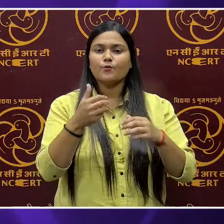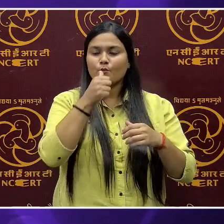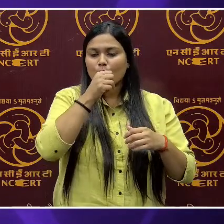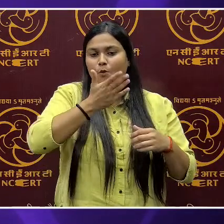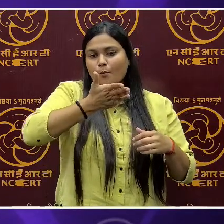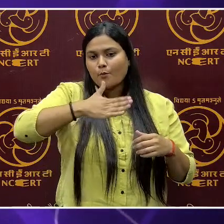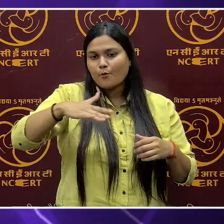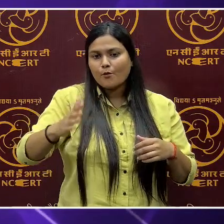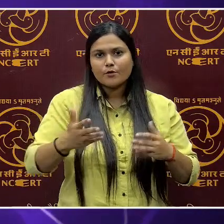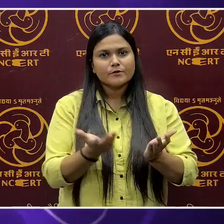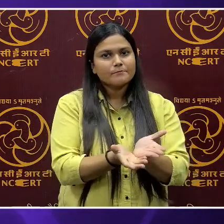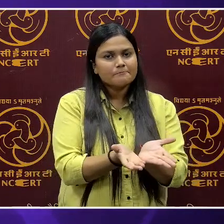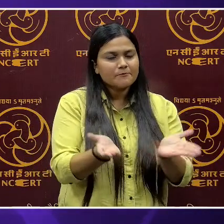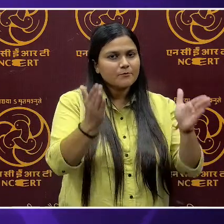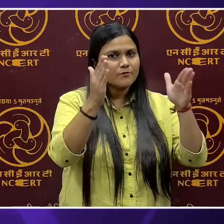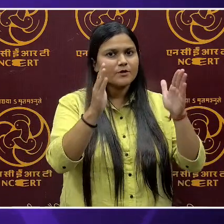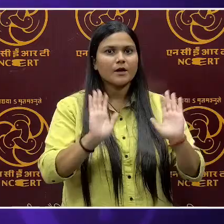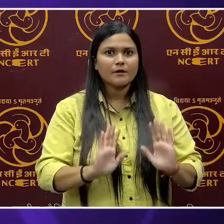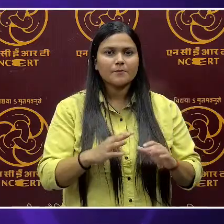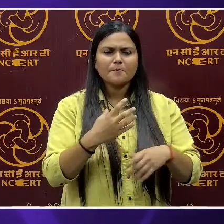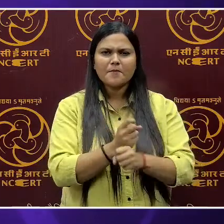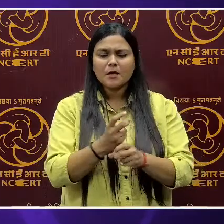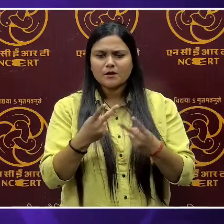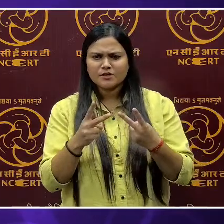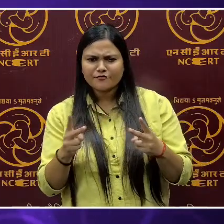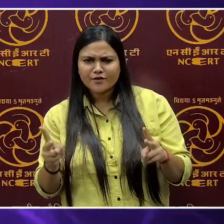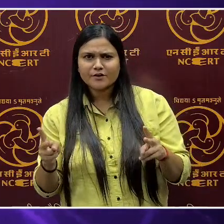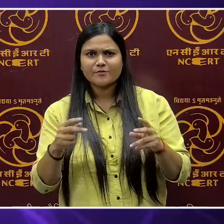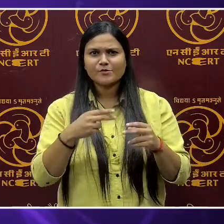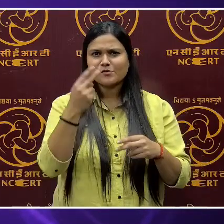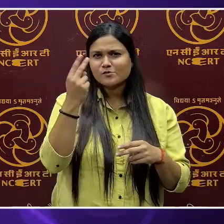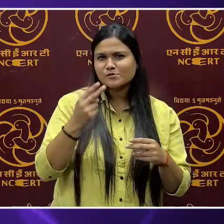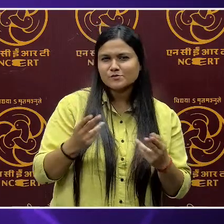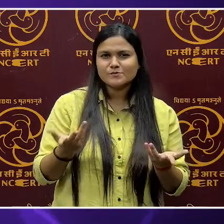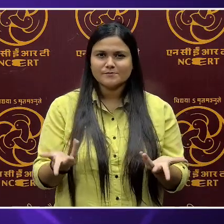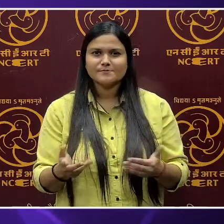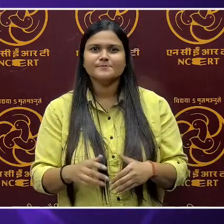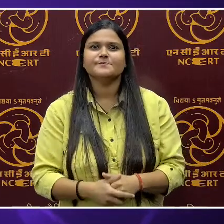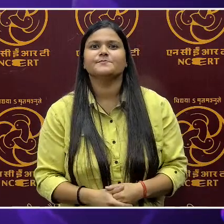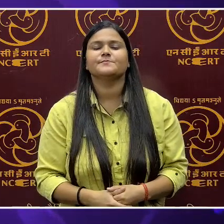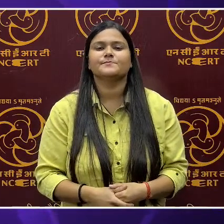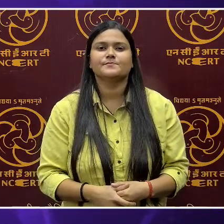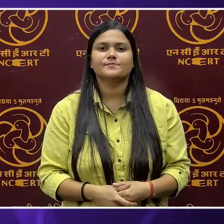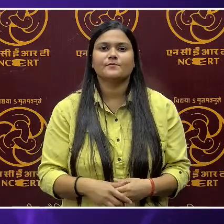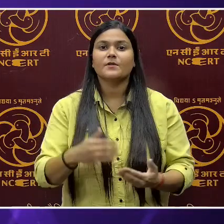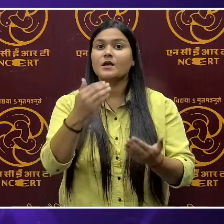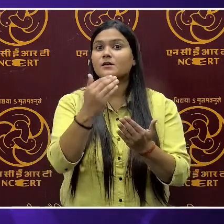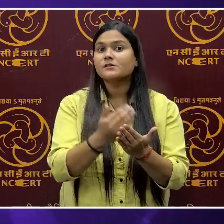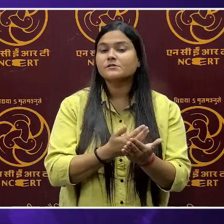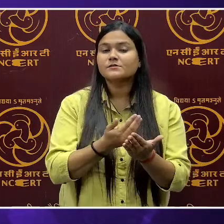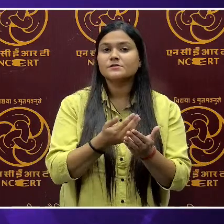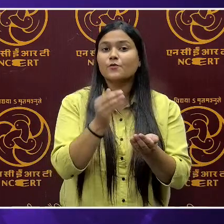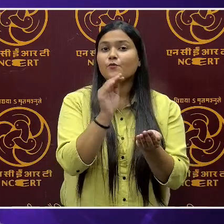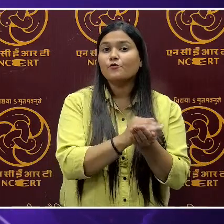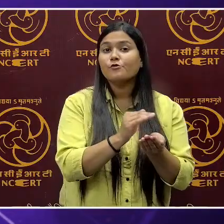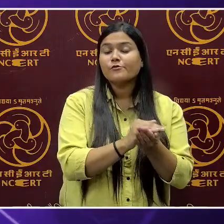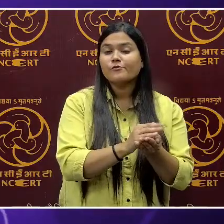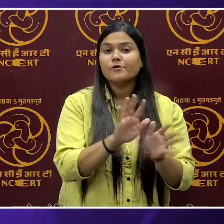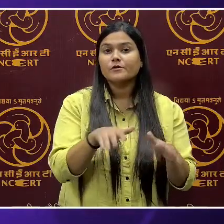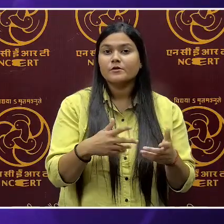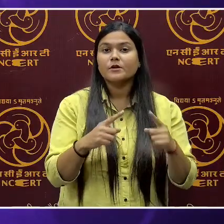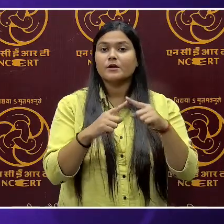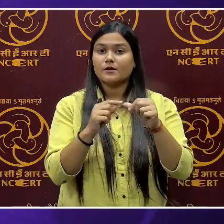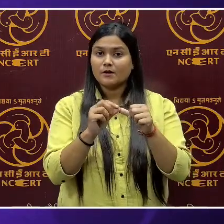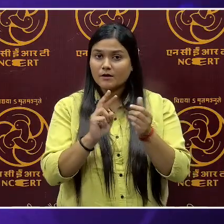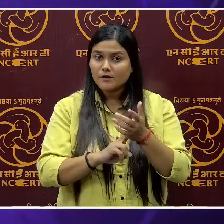likes and identities. And most importantly, we must save the water stored in